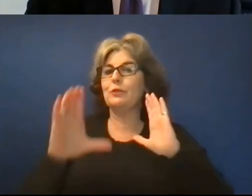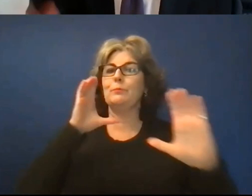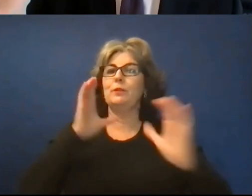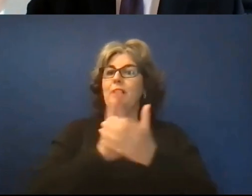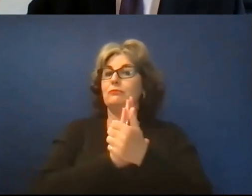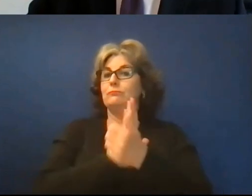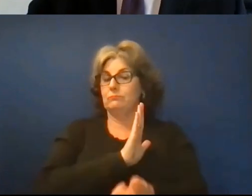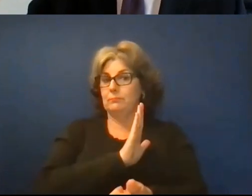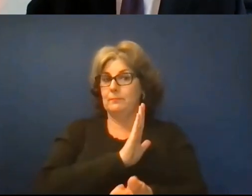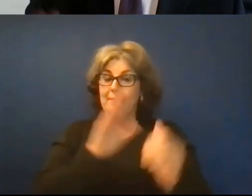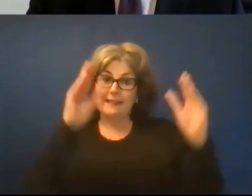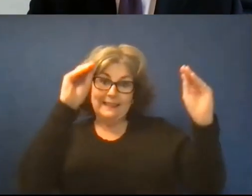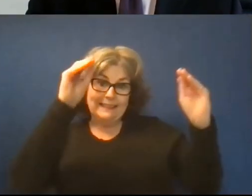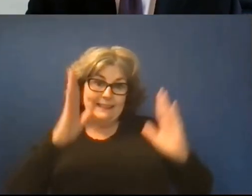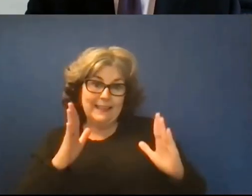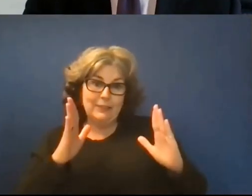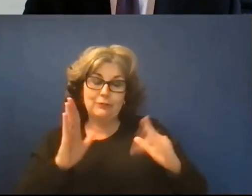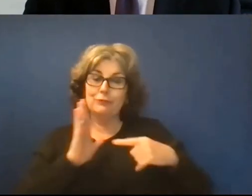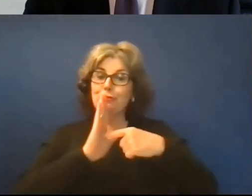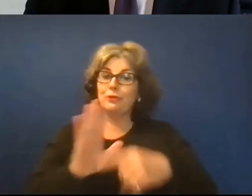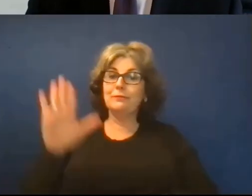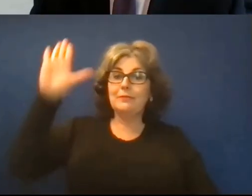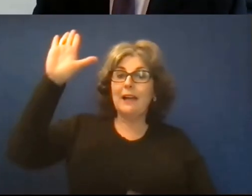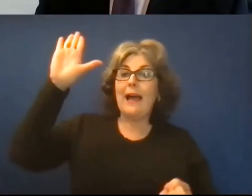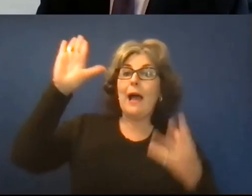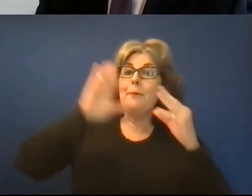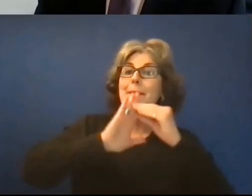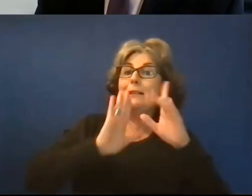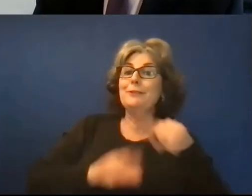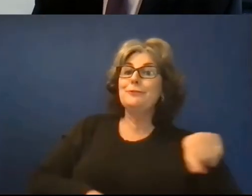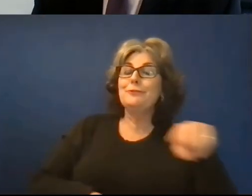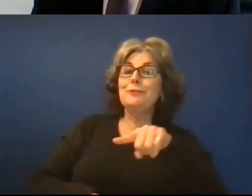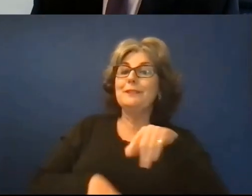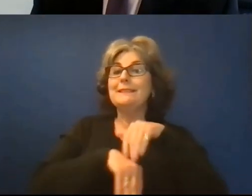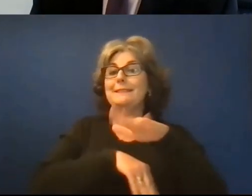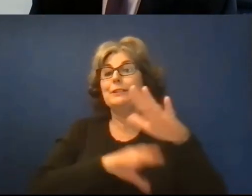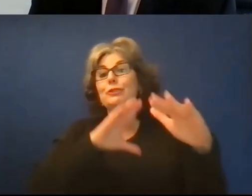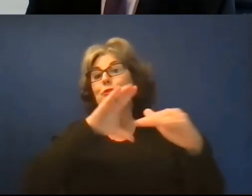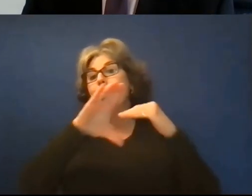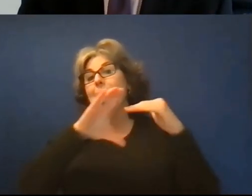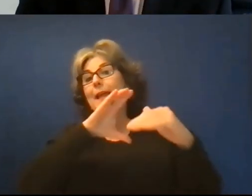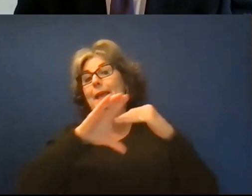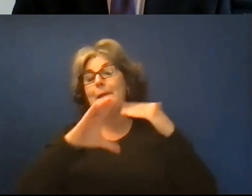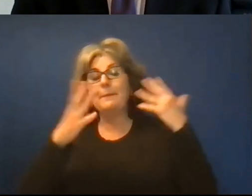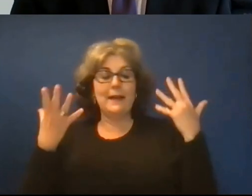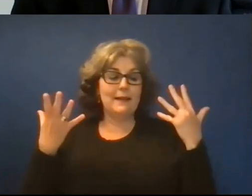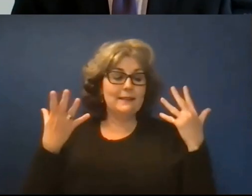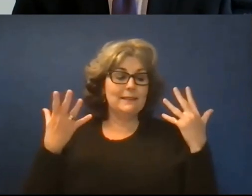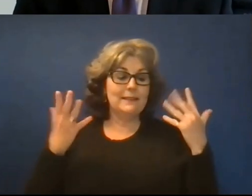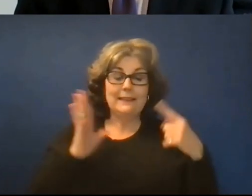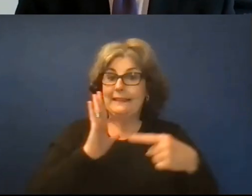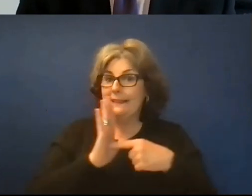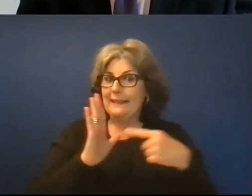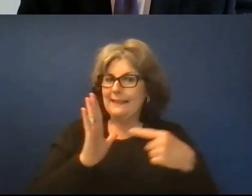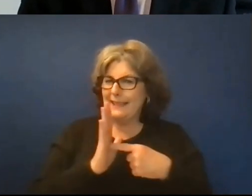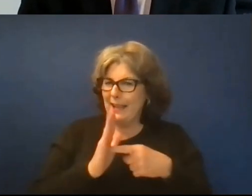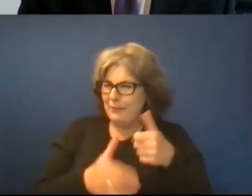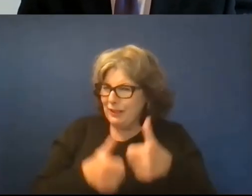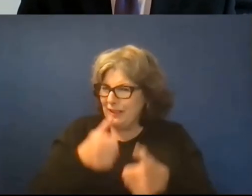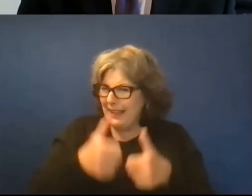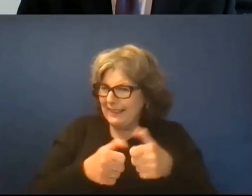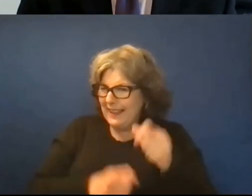skills. Teachers, give me a show of hands. How many students send you emails that sometimes look like text